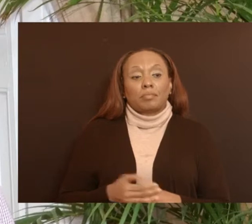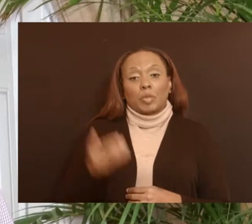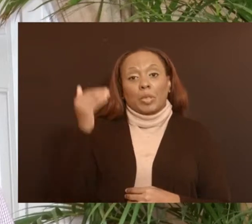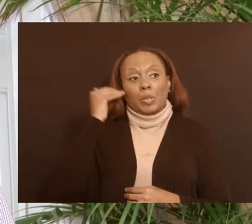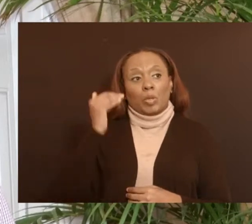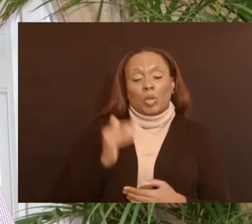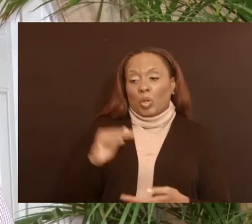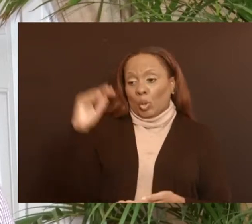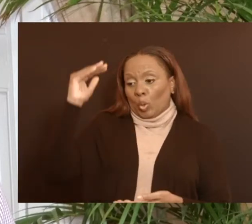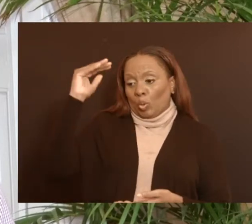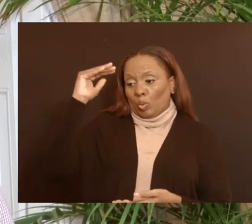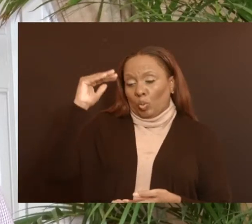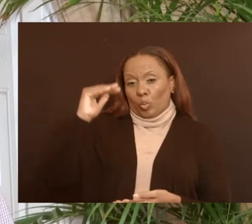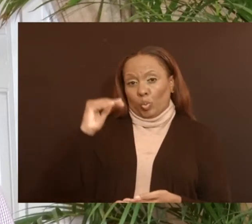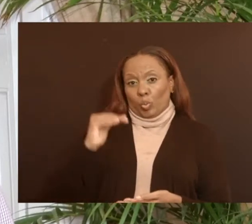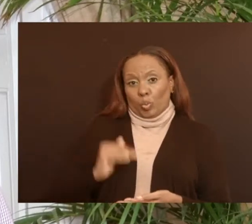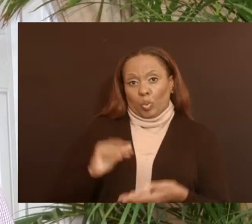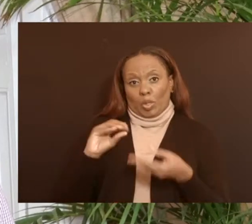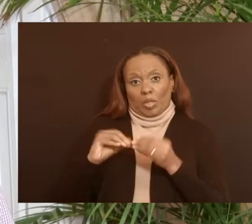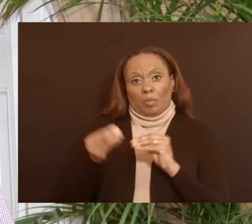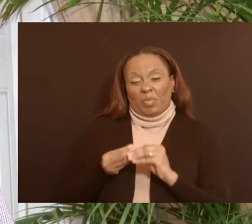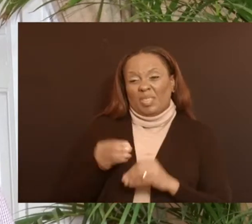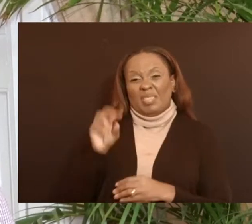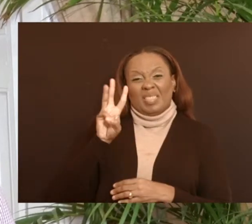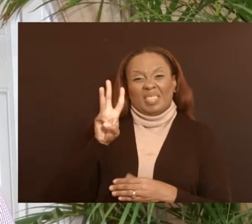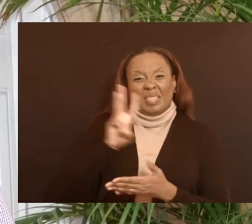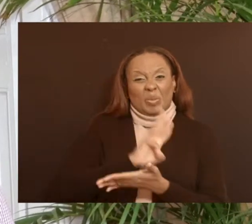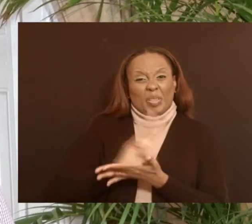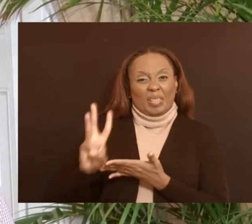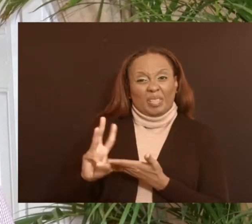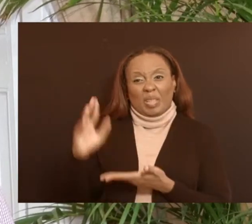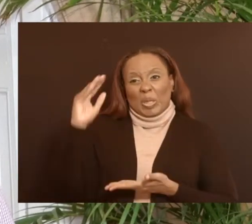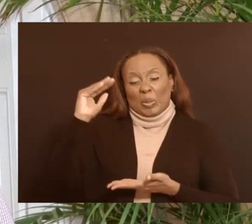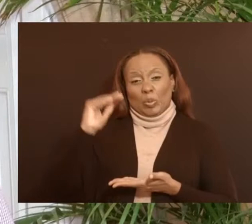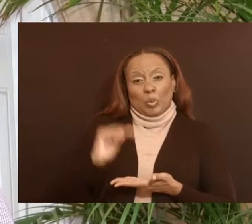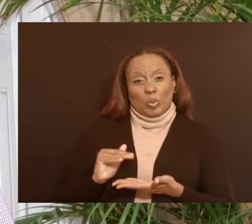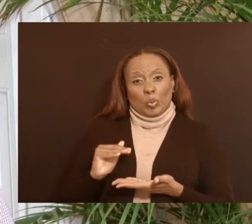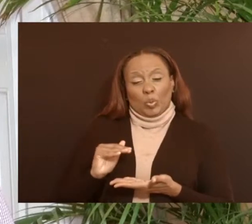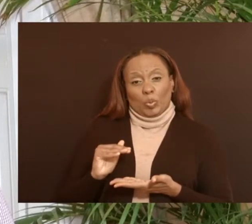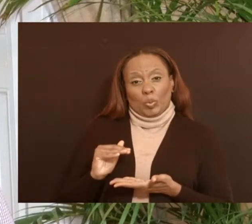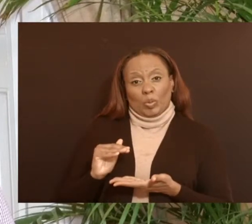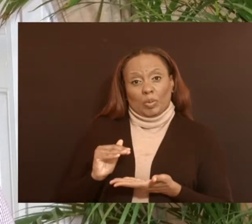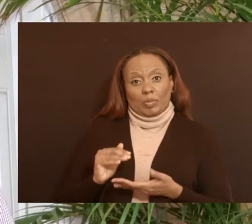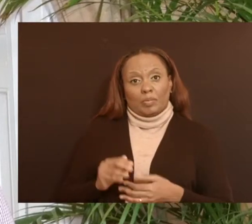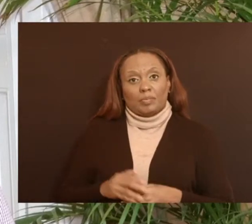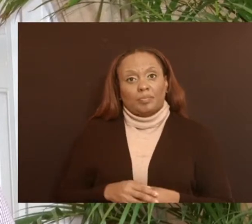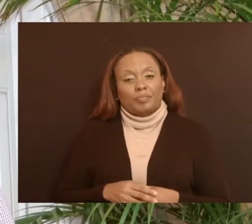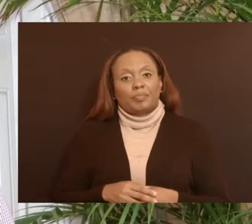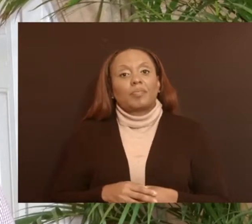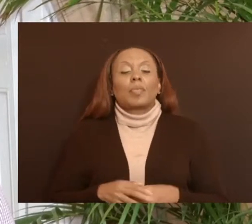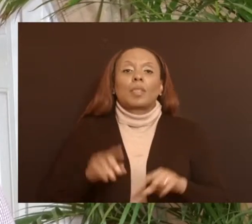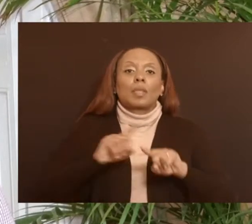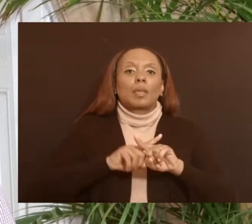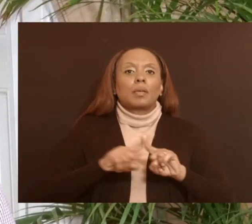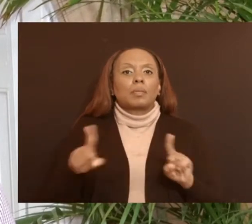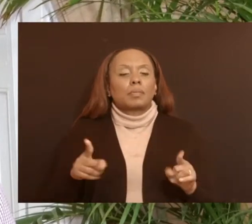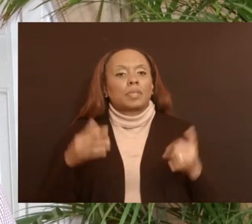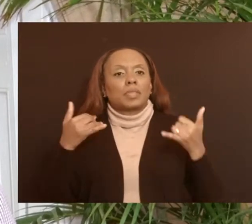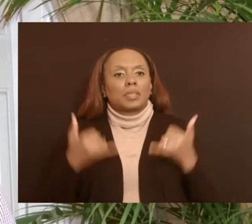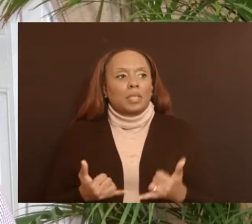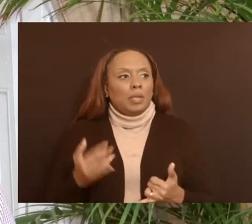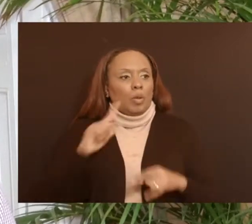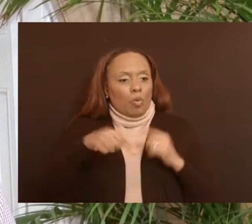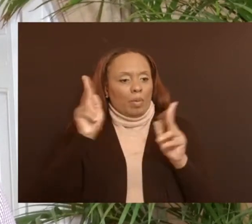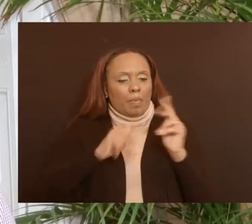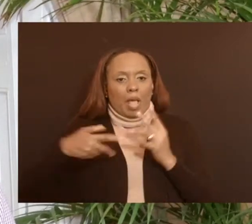for about 6 weeks. But this was going to happen if there were going to be transmission from person to